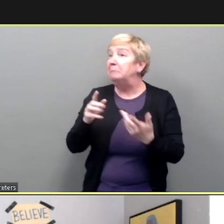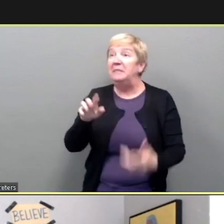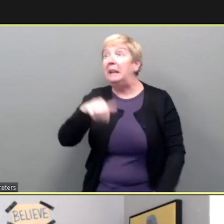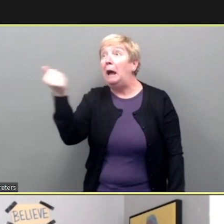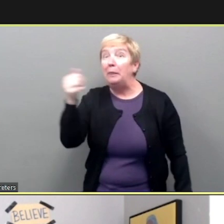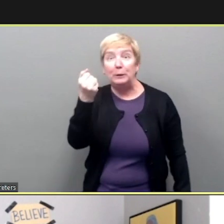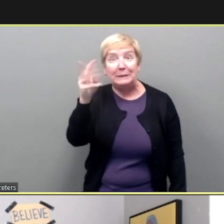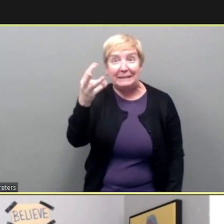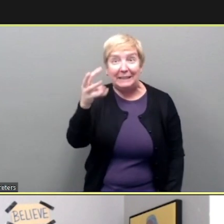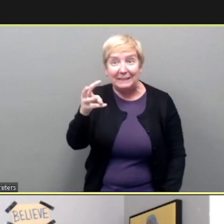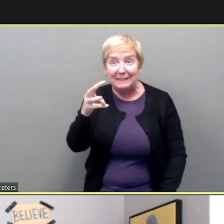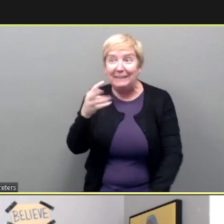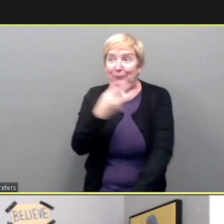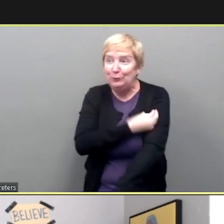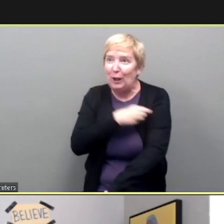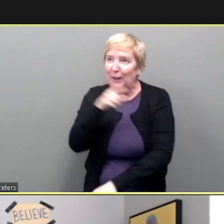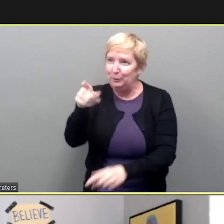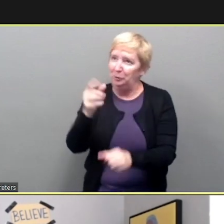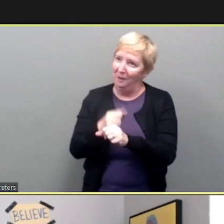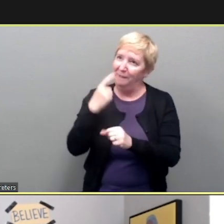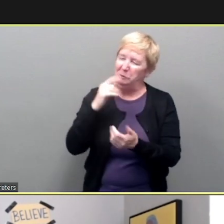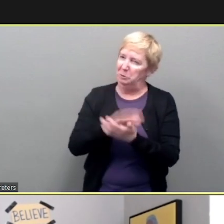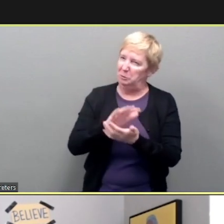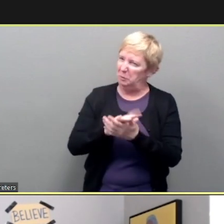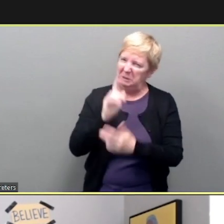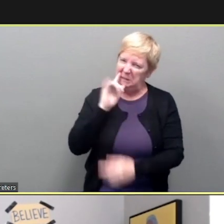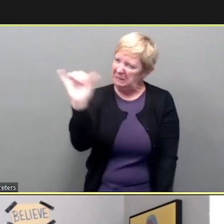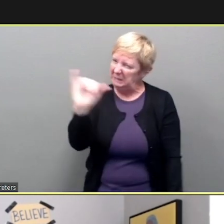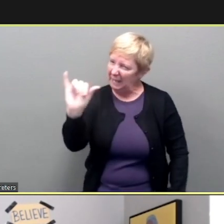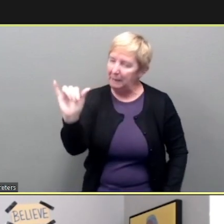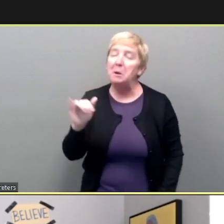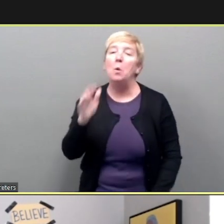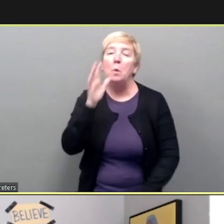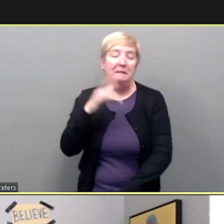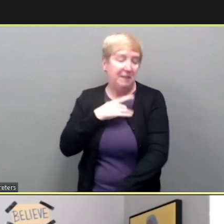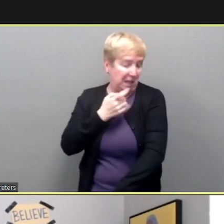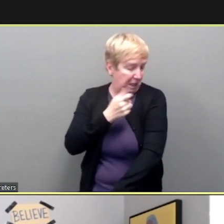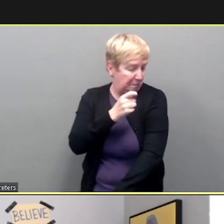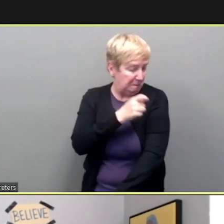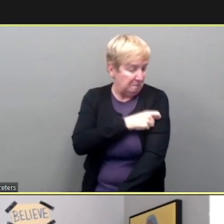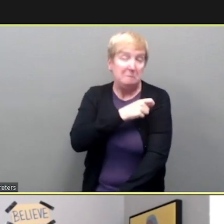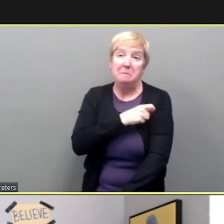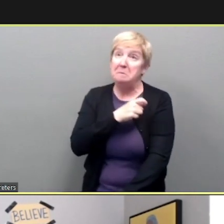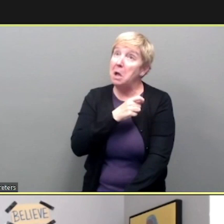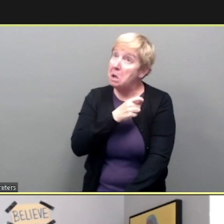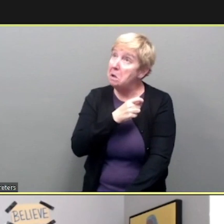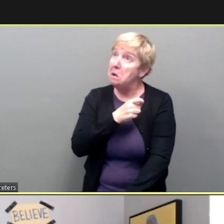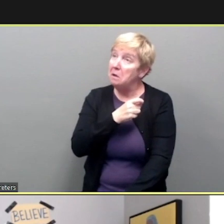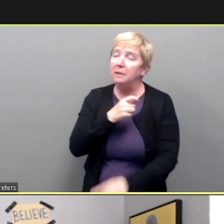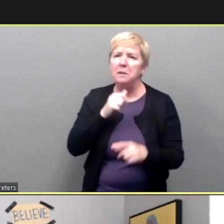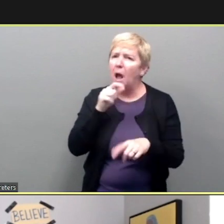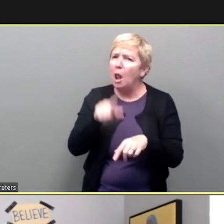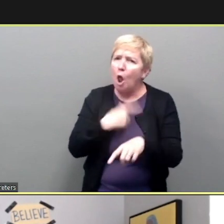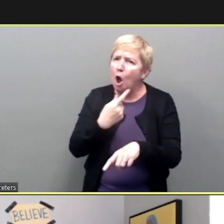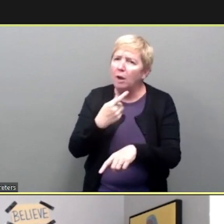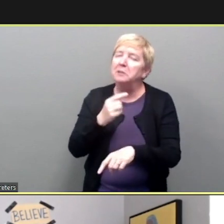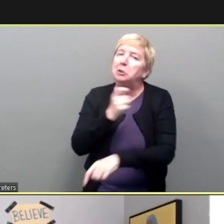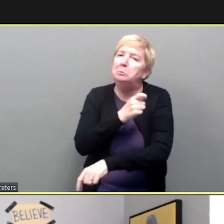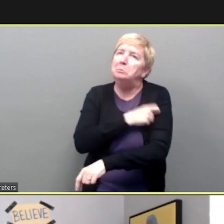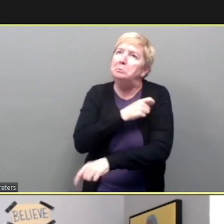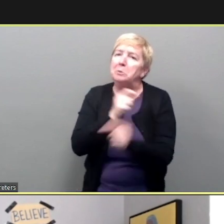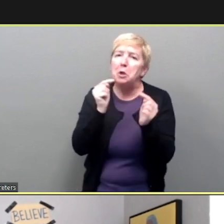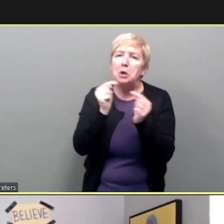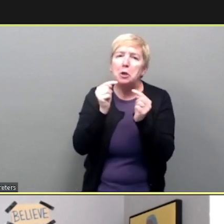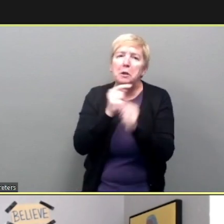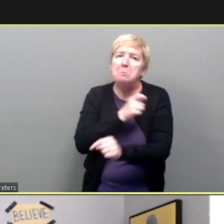you're required for school. And it might be a little prick, it hurts a little bit, but not for long. And just so parents know